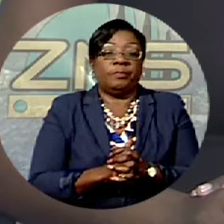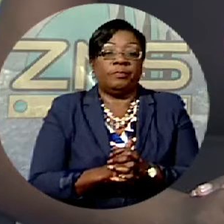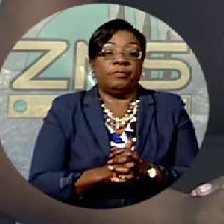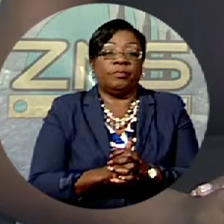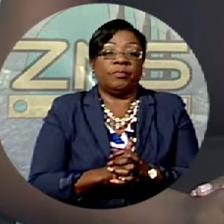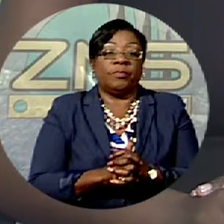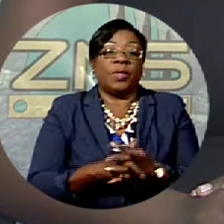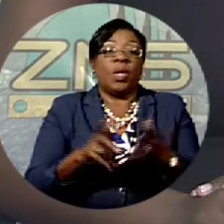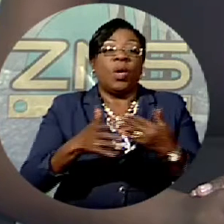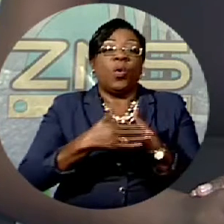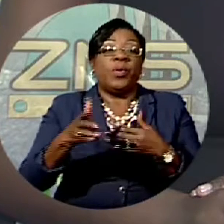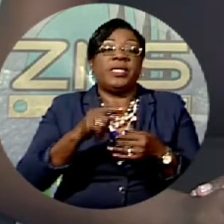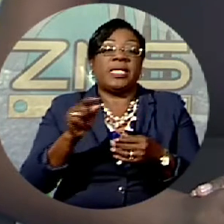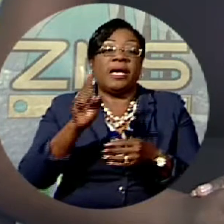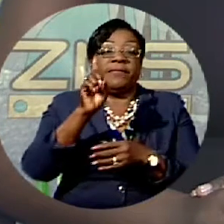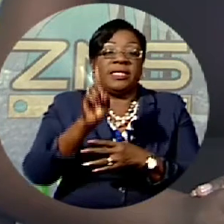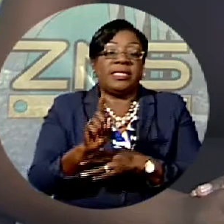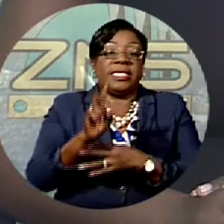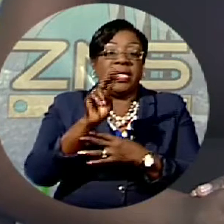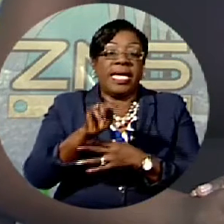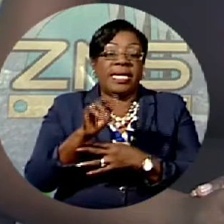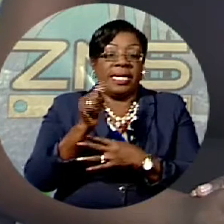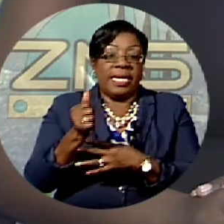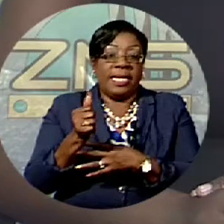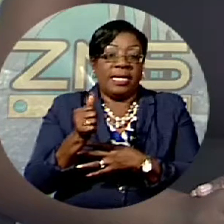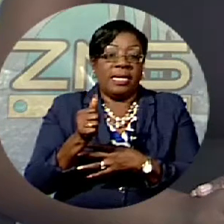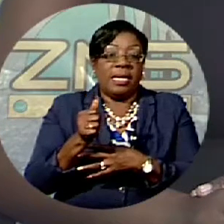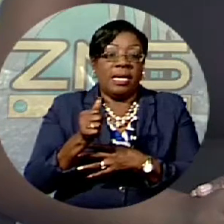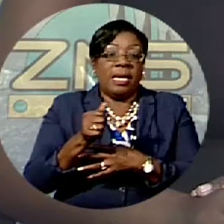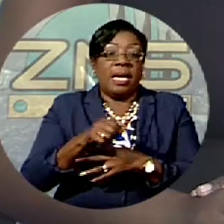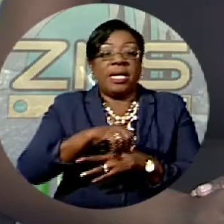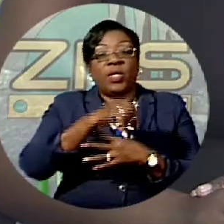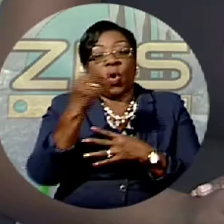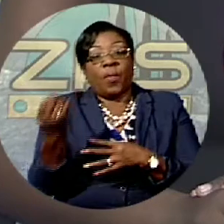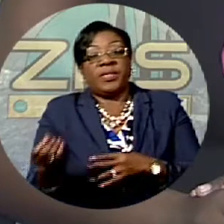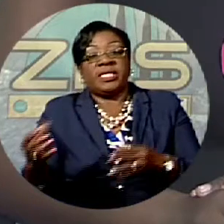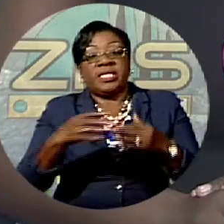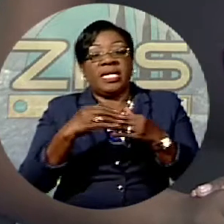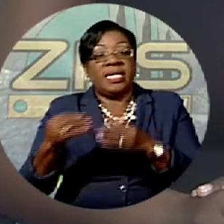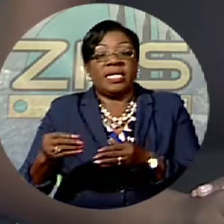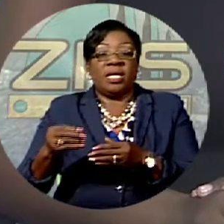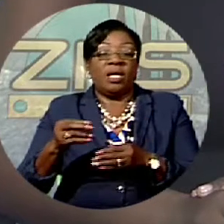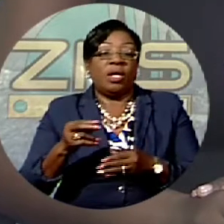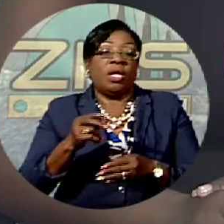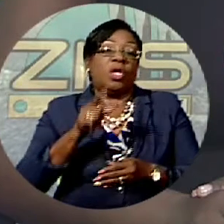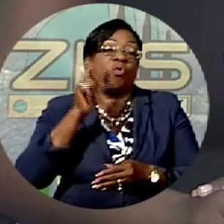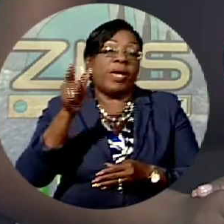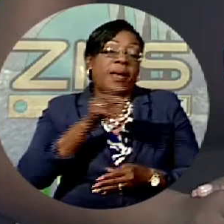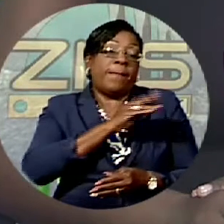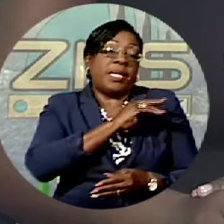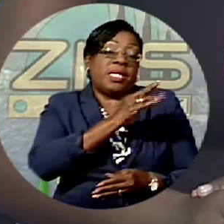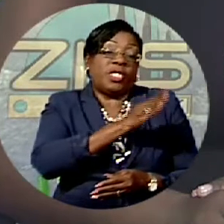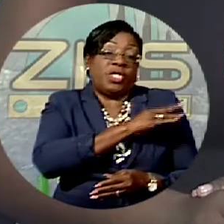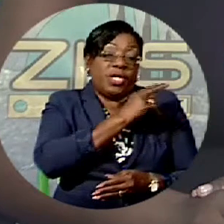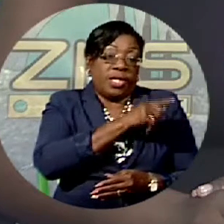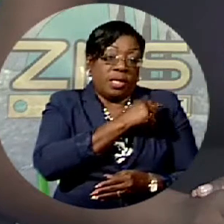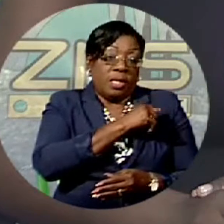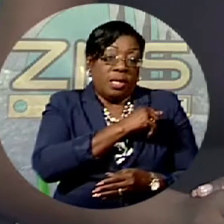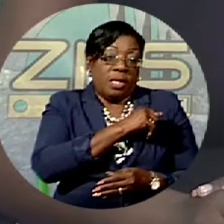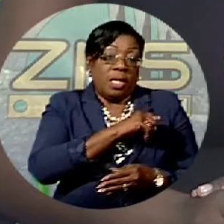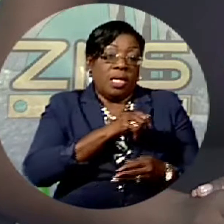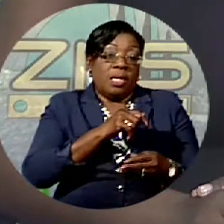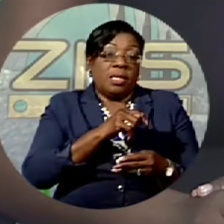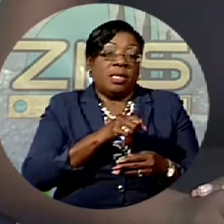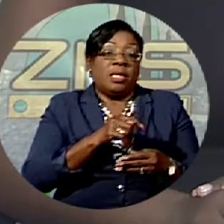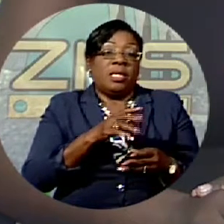Weeks after the Democratic National Alliance and the opposition leader Loretta Butler Turner formulated an unprecedented alliance which saw